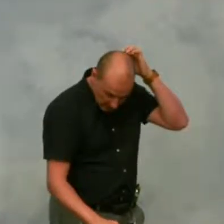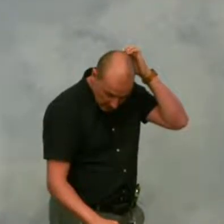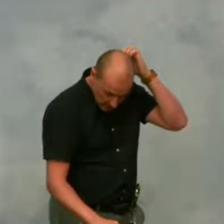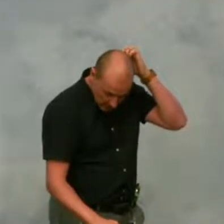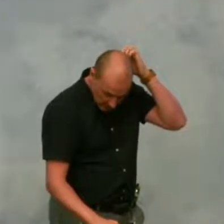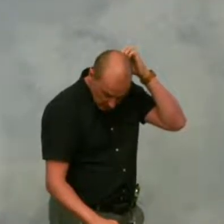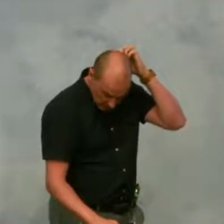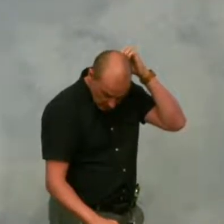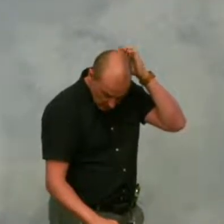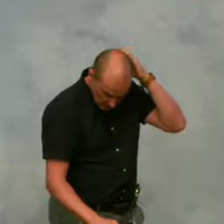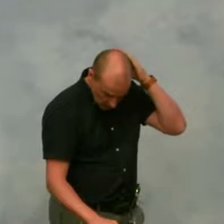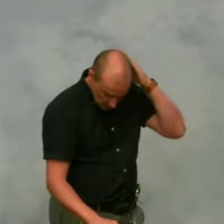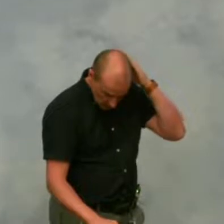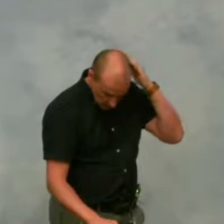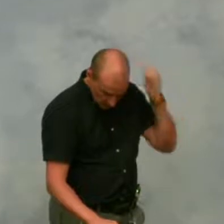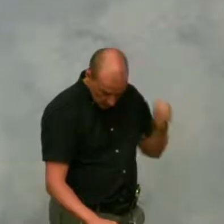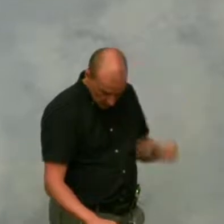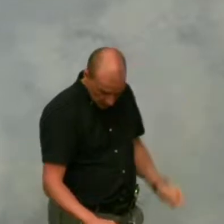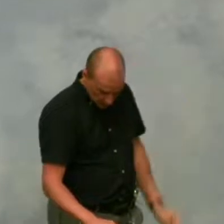2022-23.